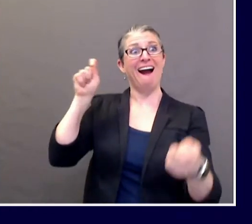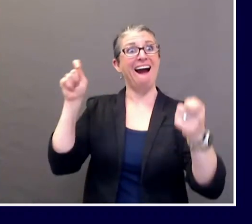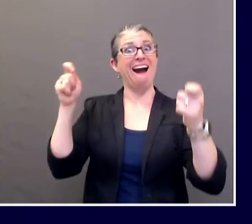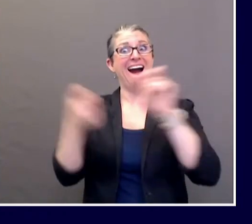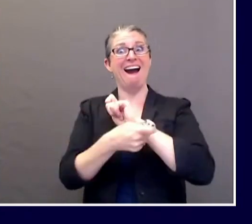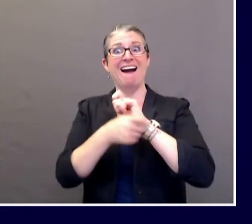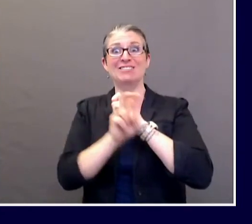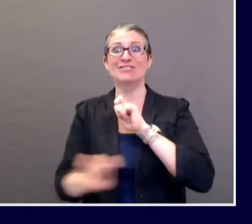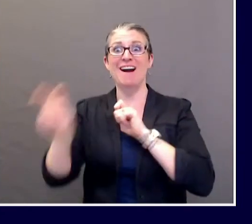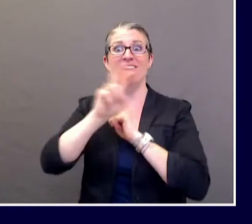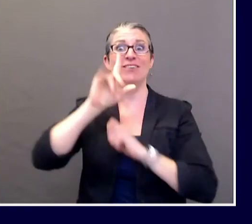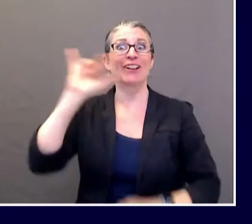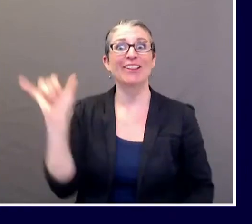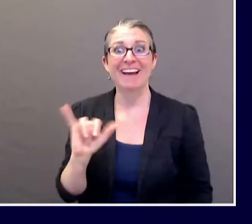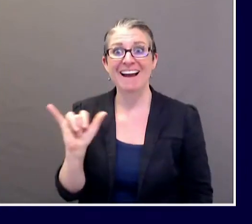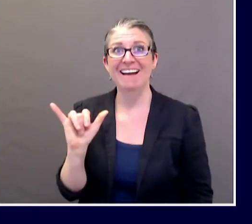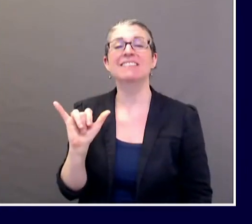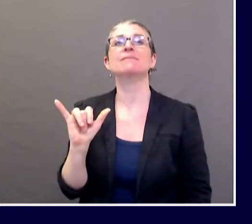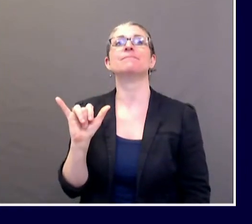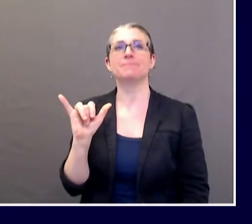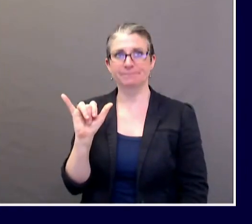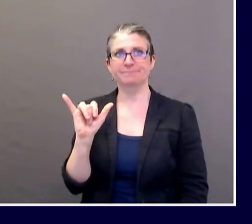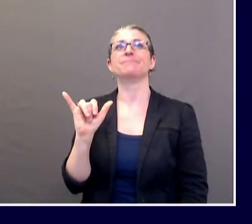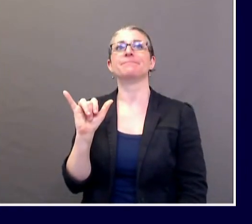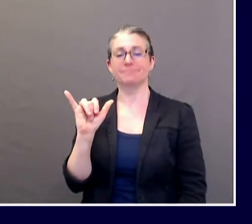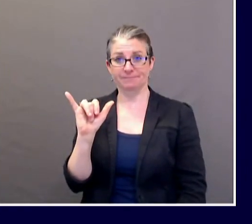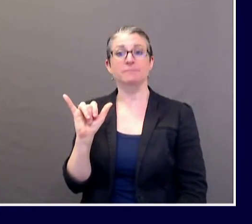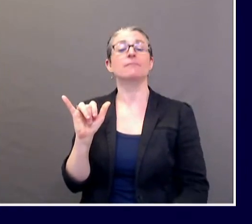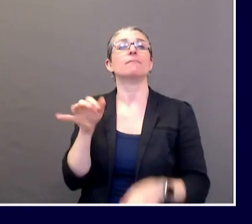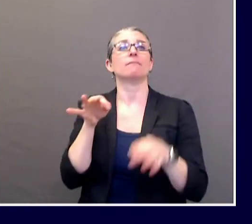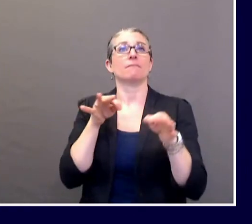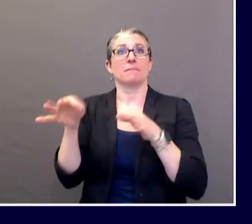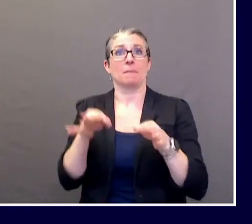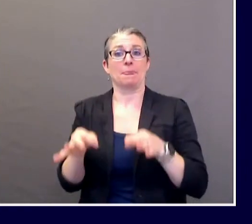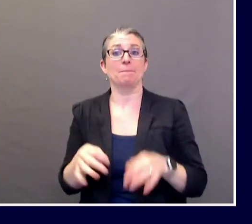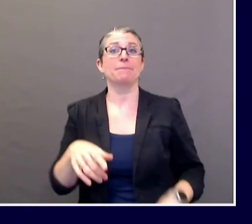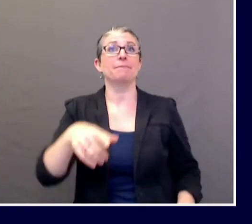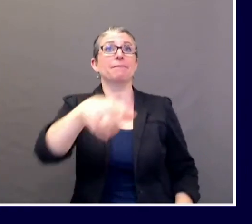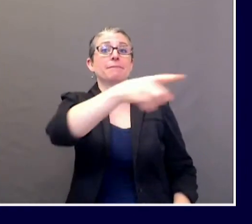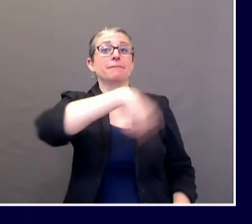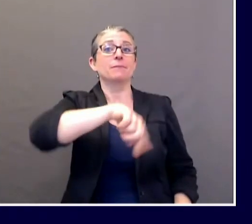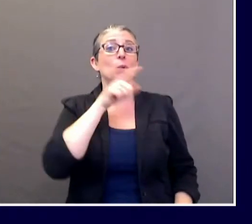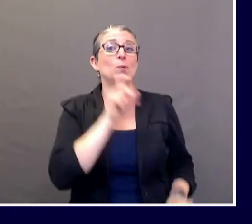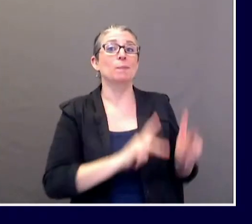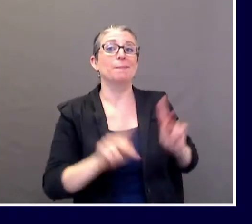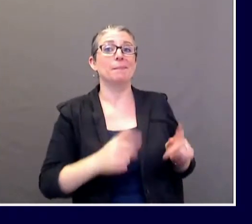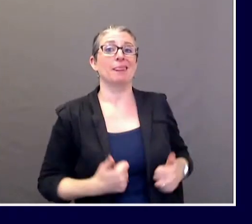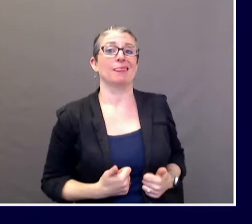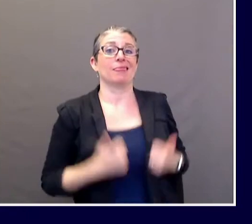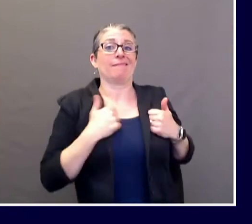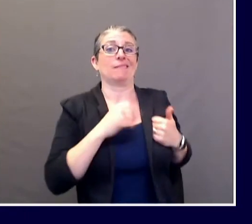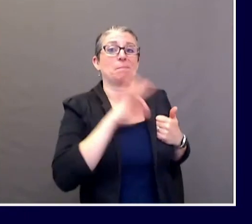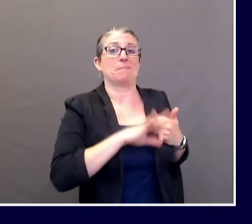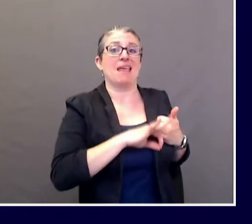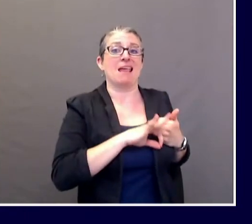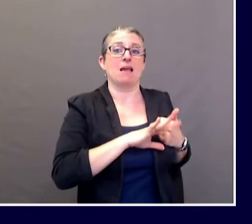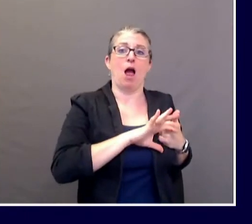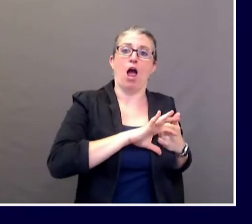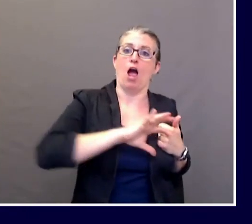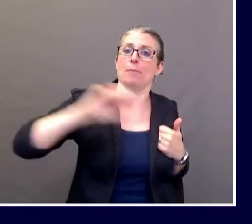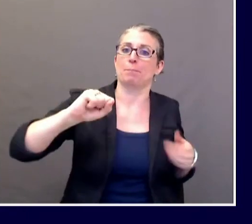have gone to another state and are now coming back to Maine, or for travelers arriving from those